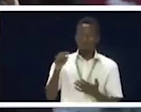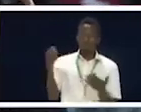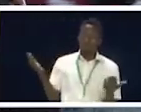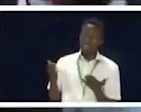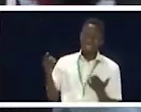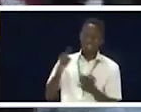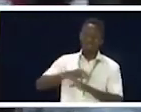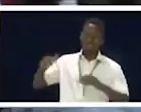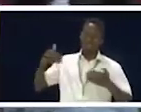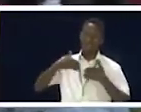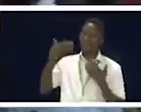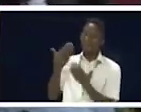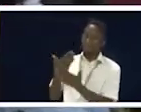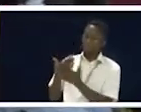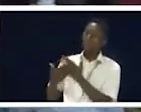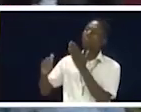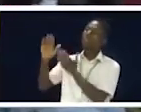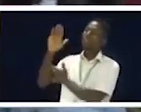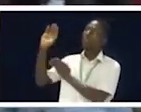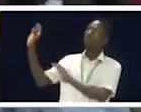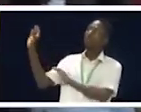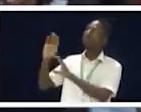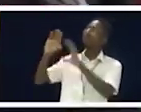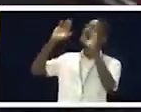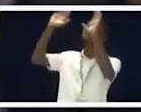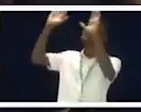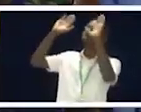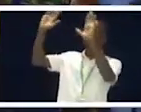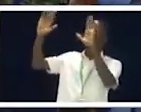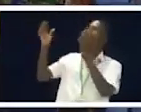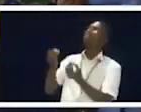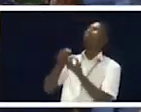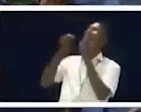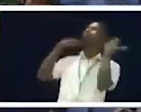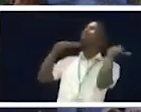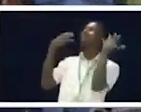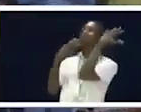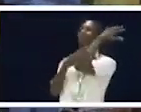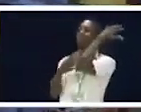The Lord will perform a wonder that will swallow poverty from your life.